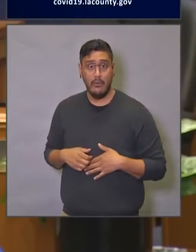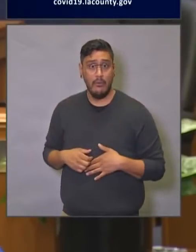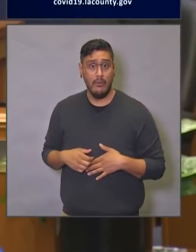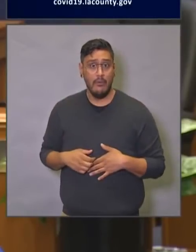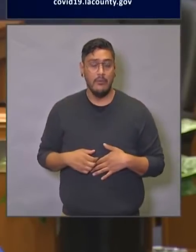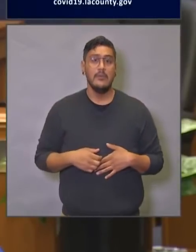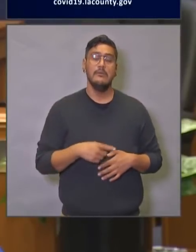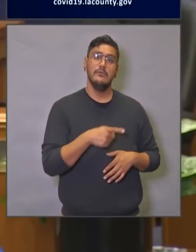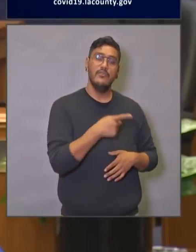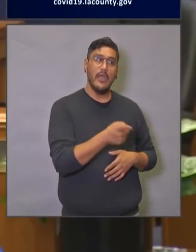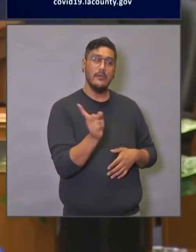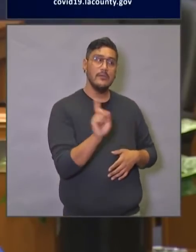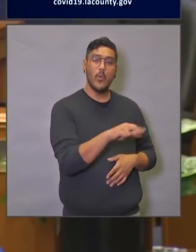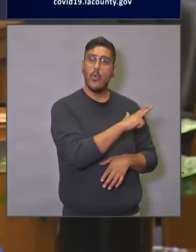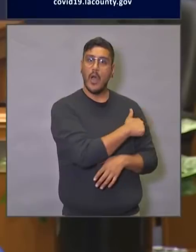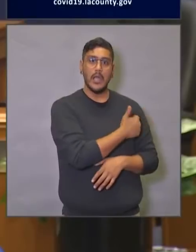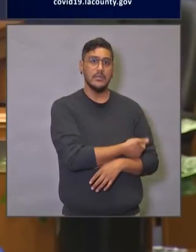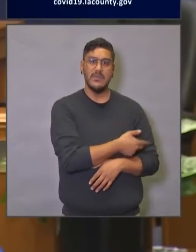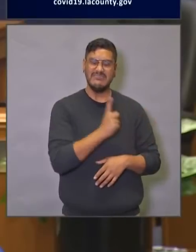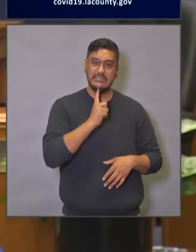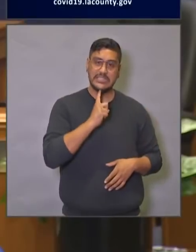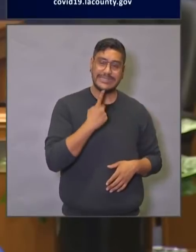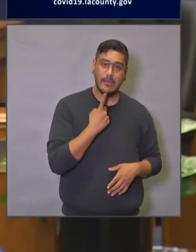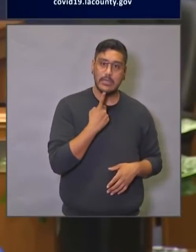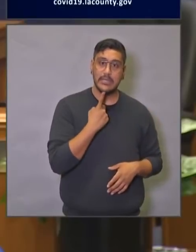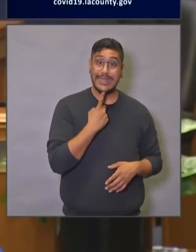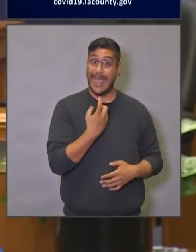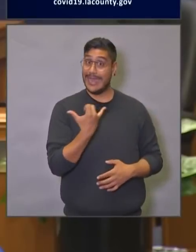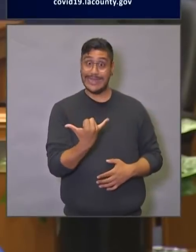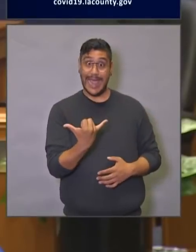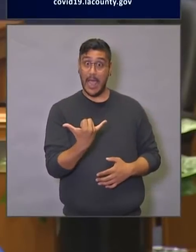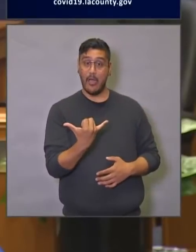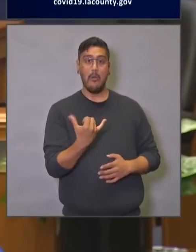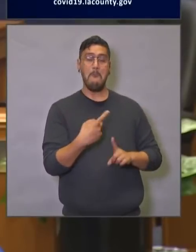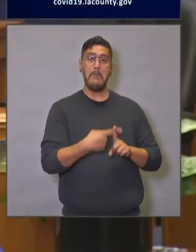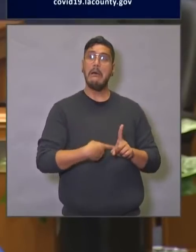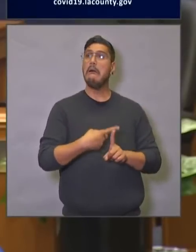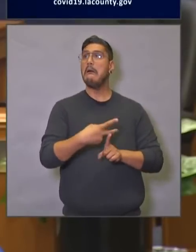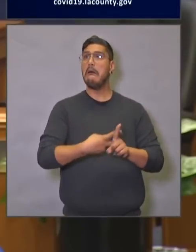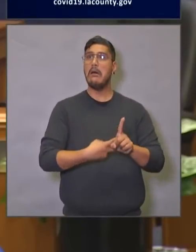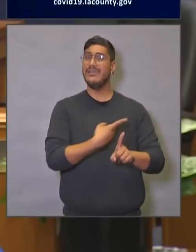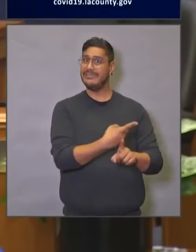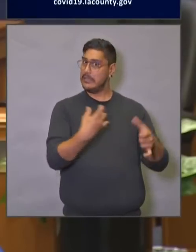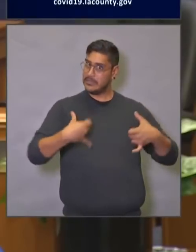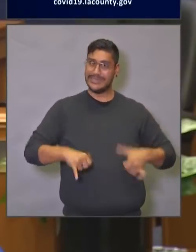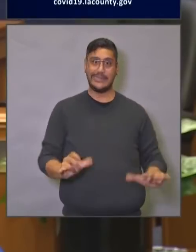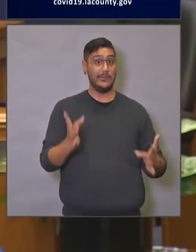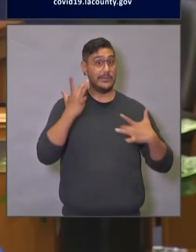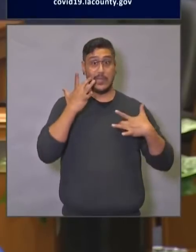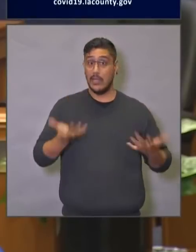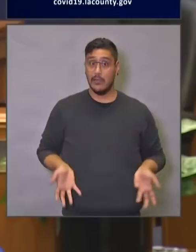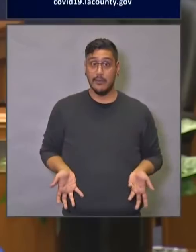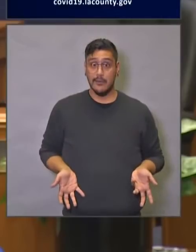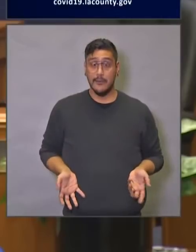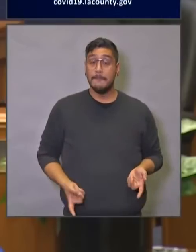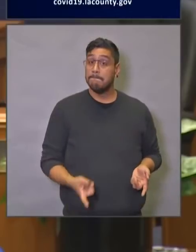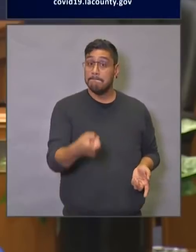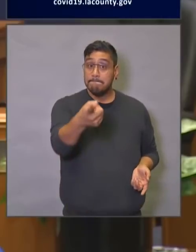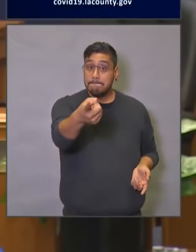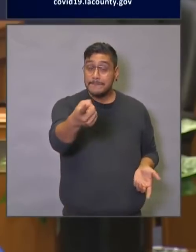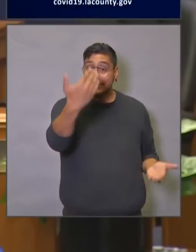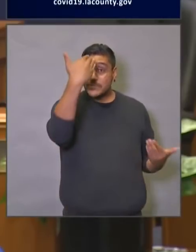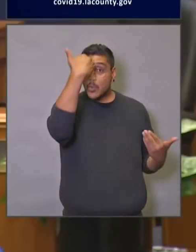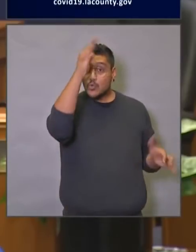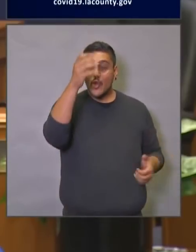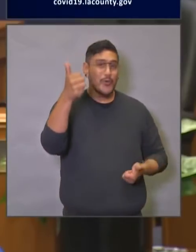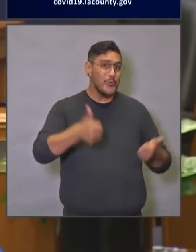them a very long time to recover. So, every individual story here really counts. You don't know which group you're in, so you have